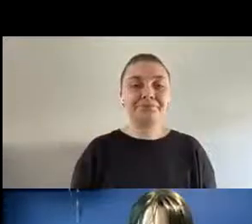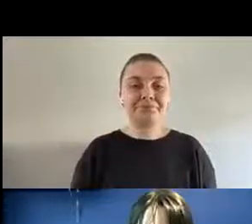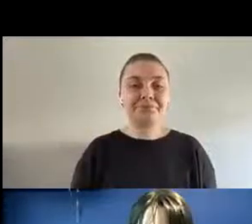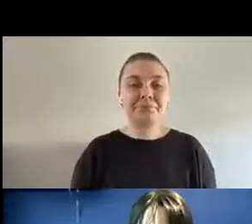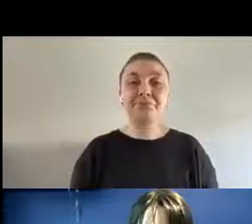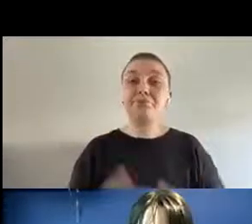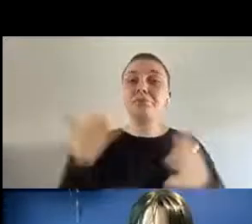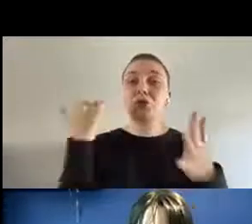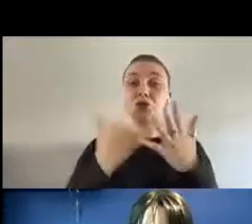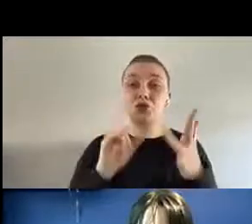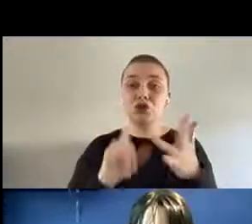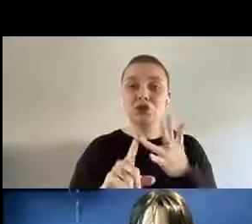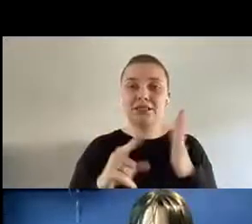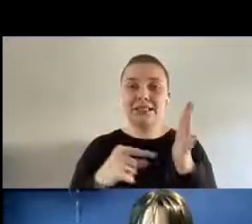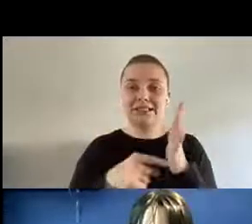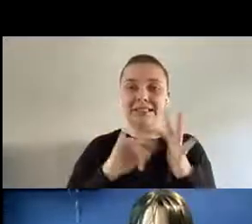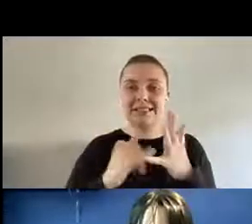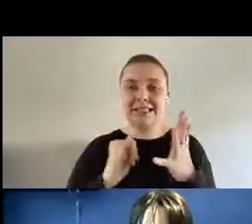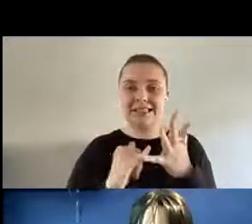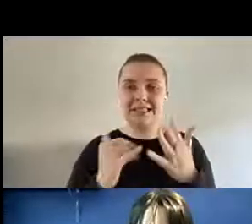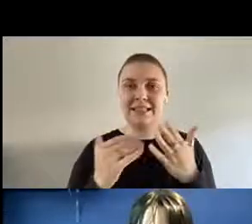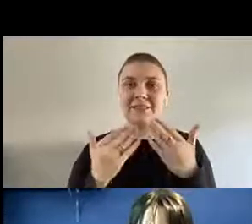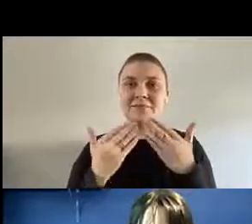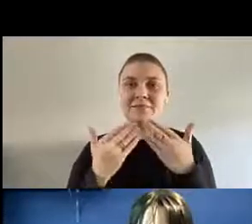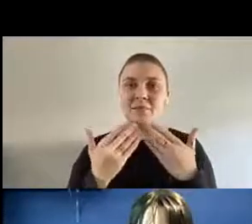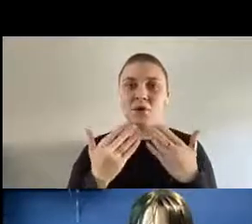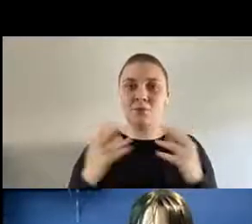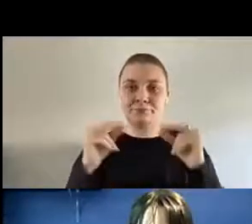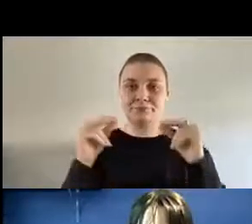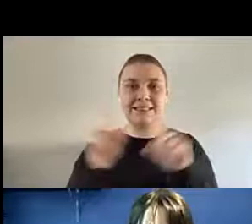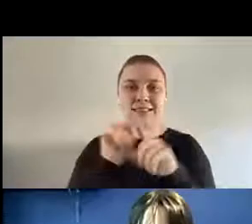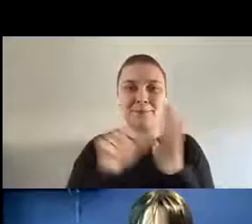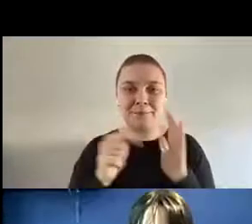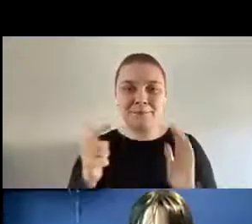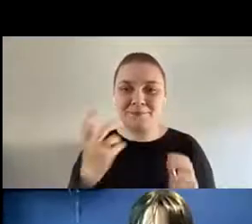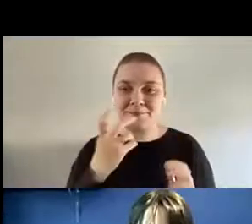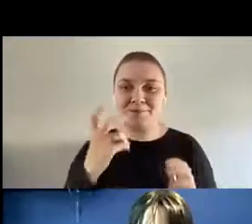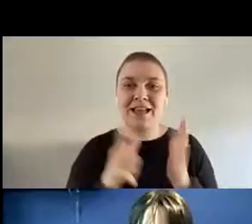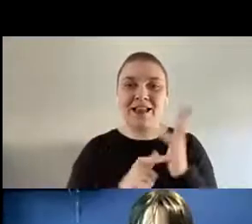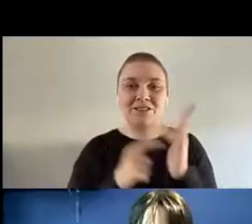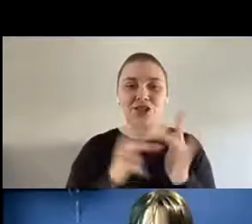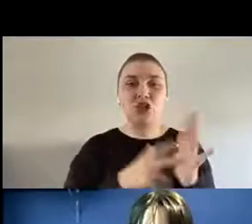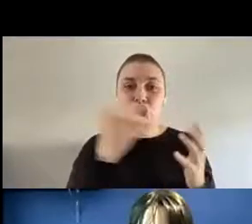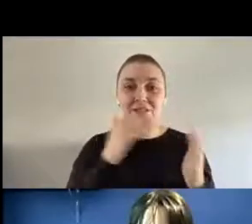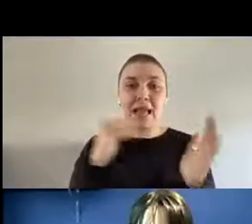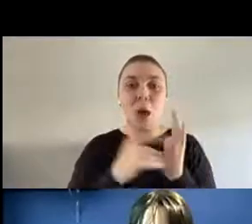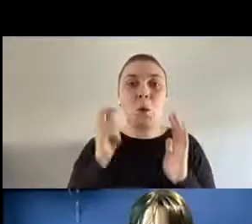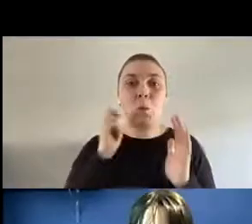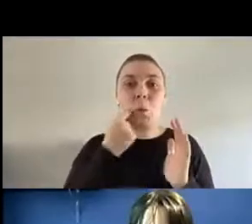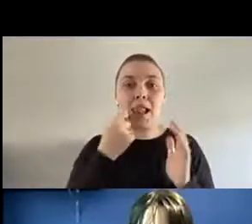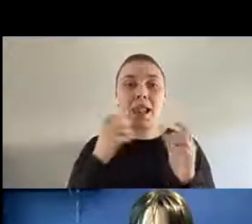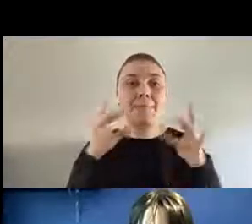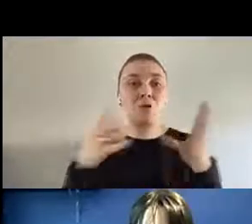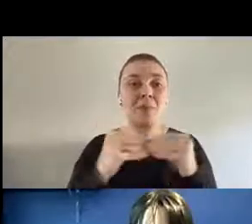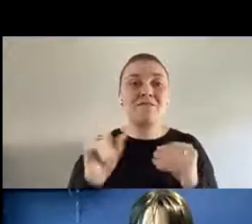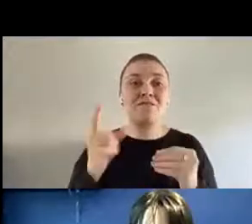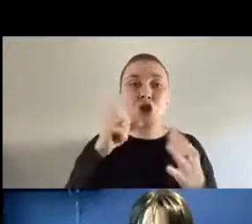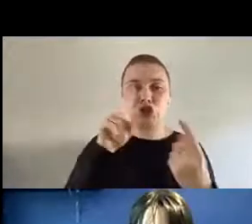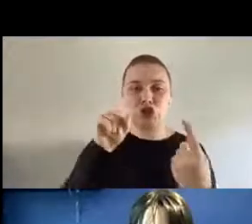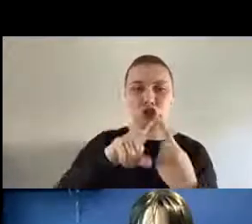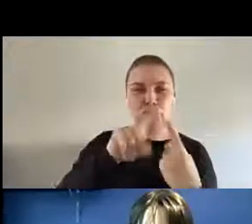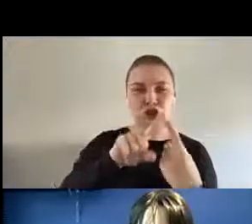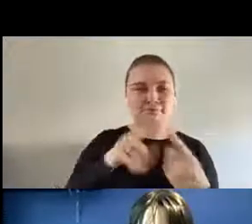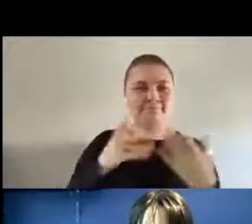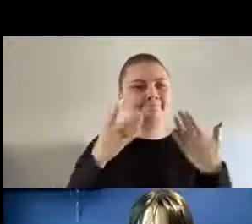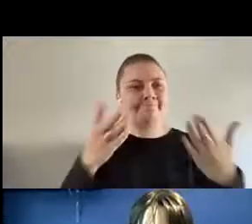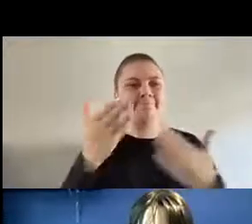So, thanks, Leah. sorry, Tess. We'll just begin with the first driver, which is condoning of